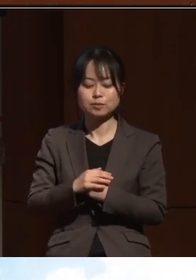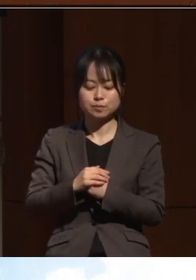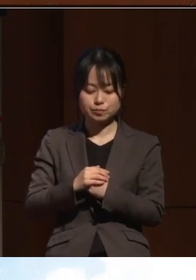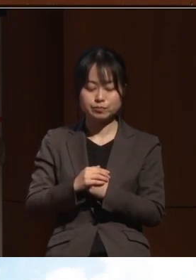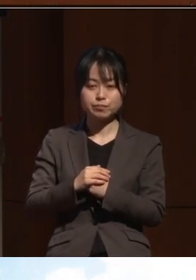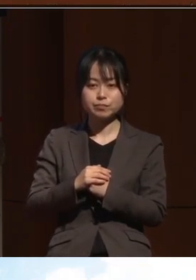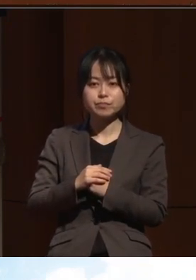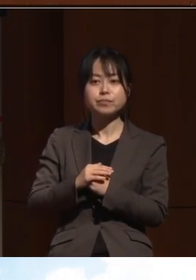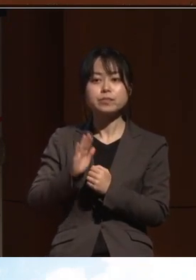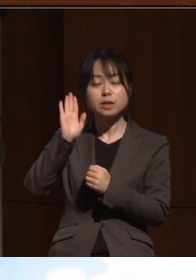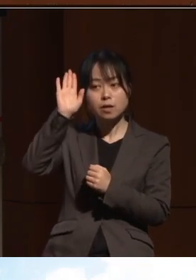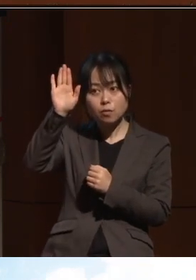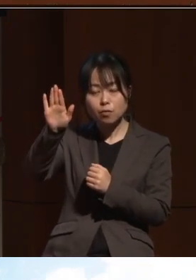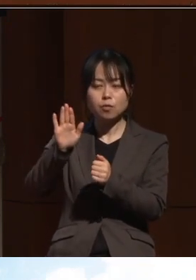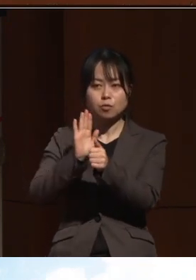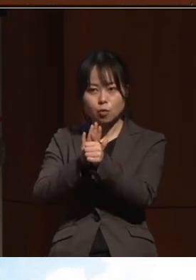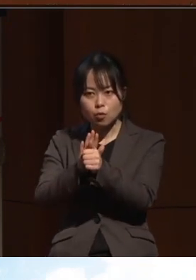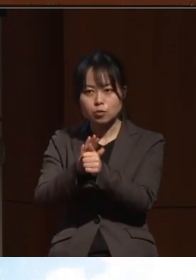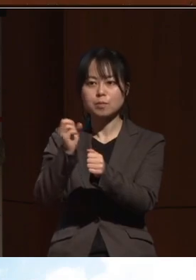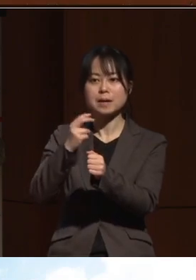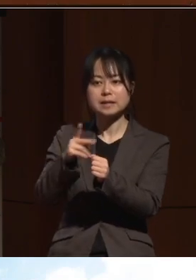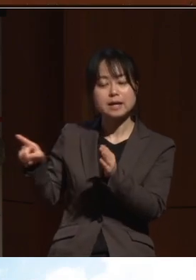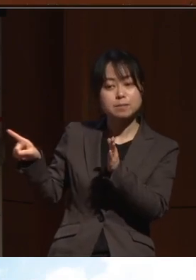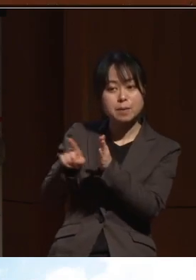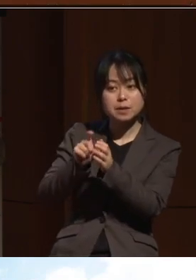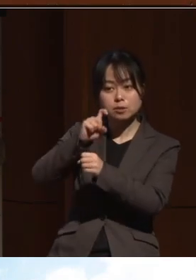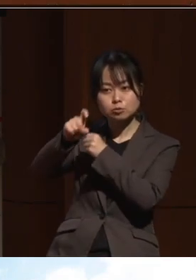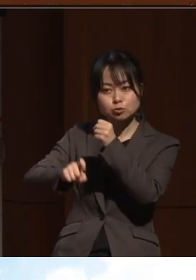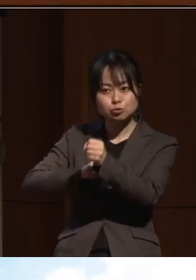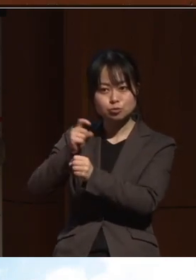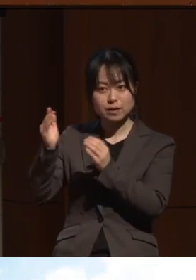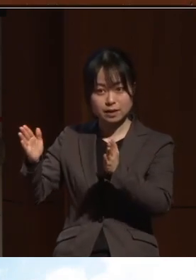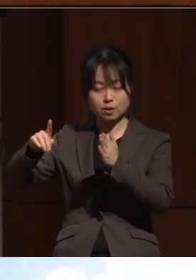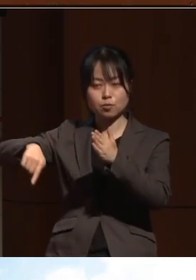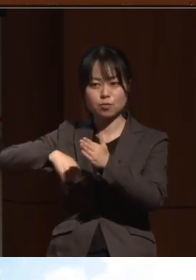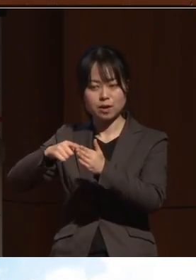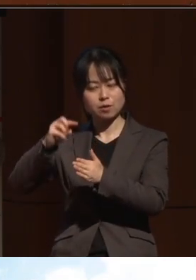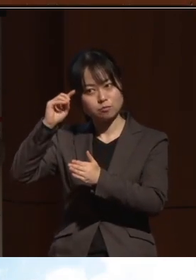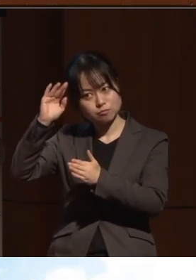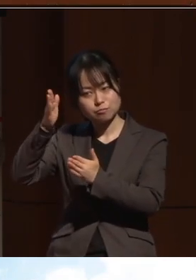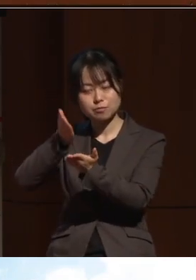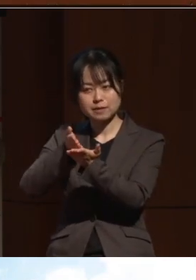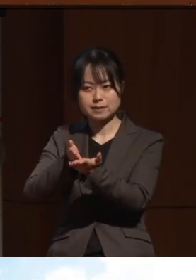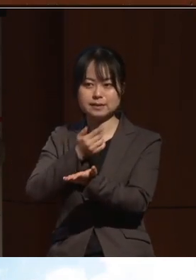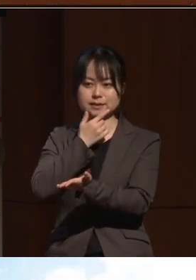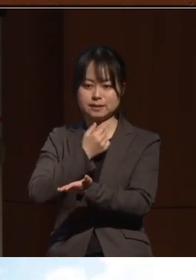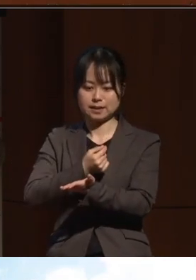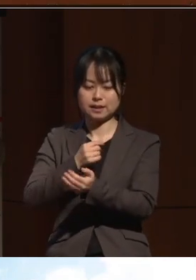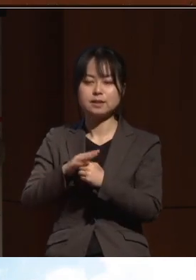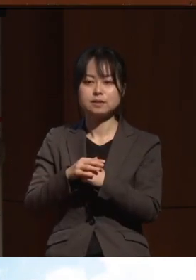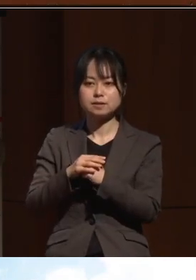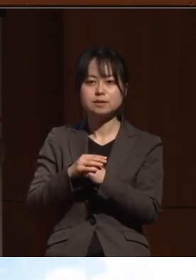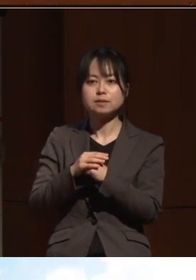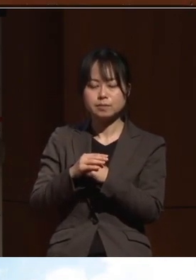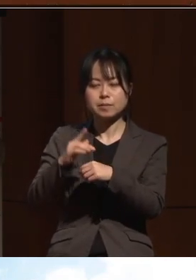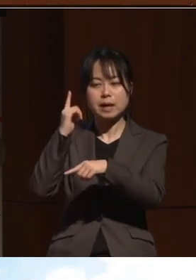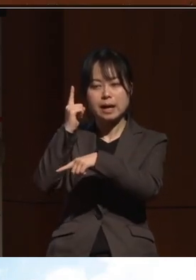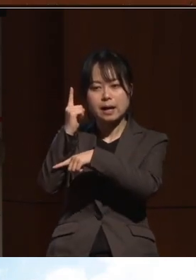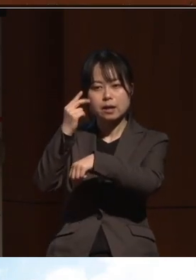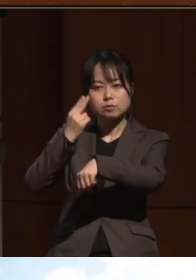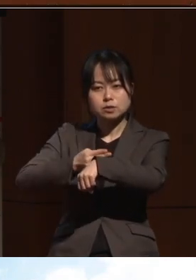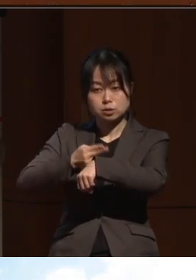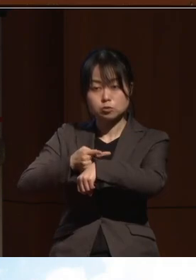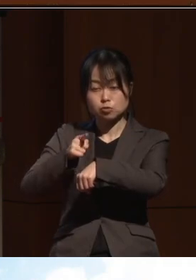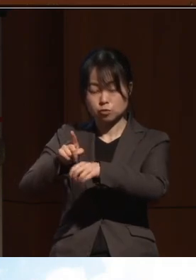done together. But as world-leading science and technology countries, we want to bring together our researchers, to bring together